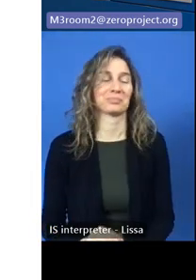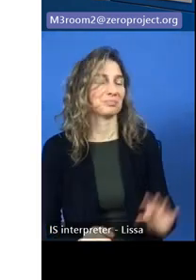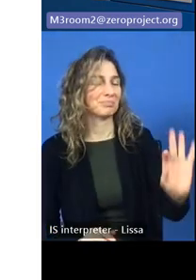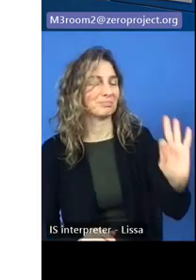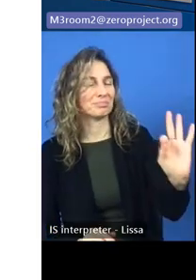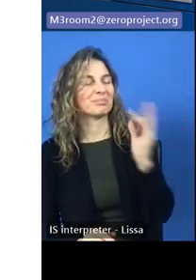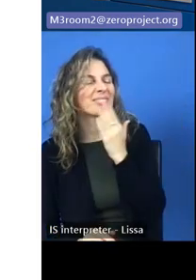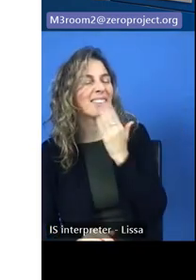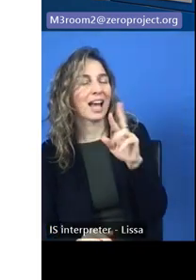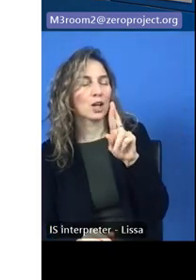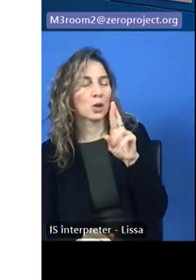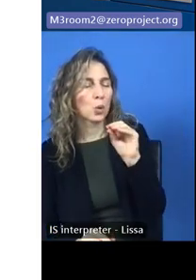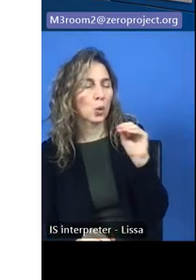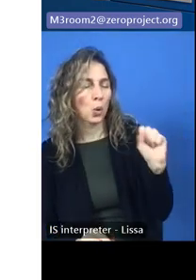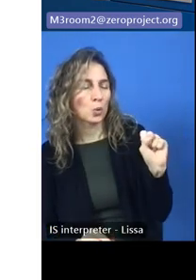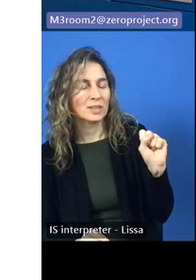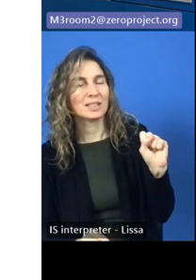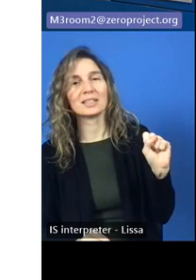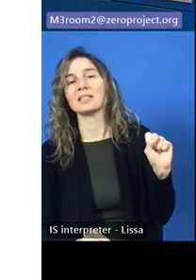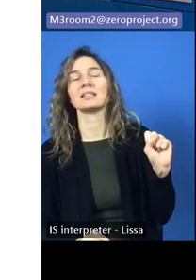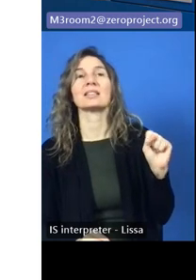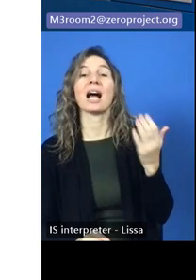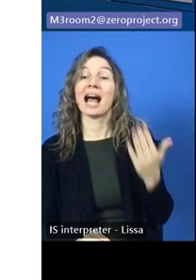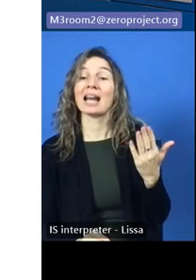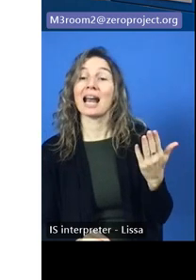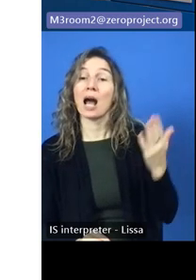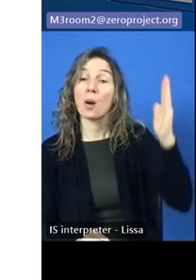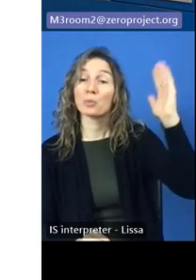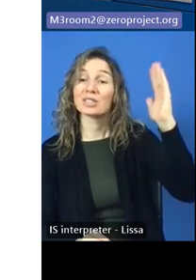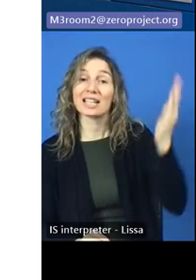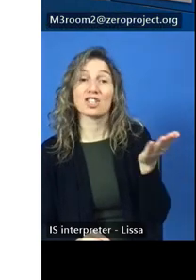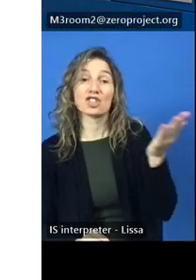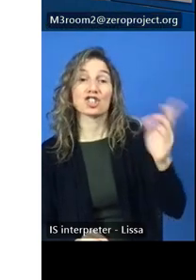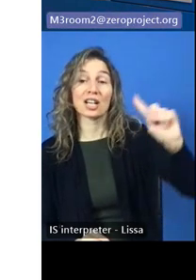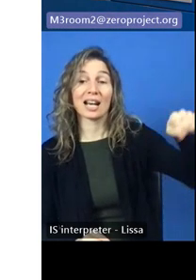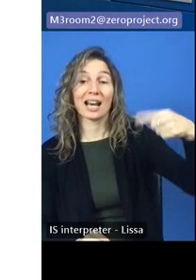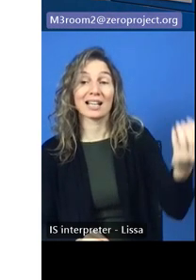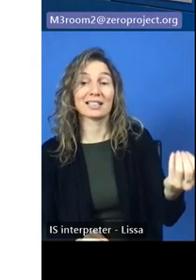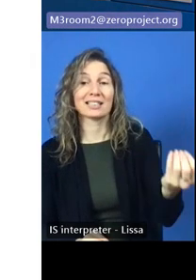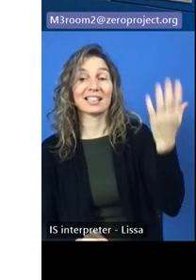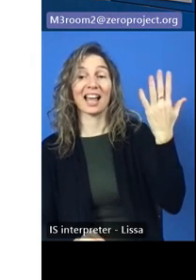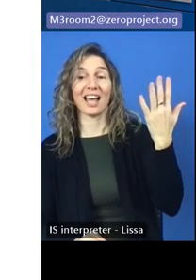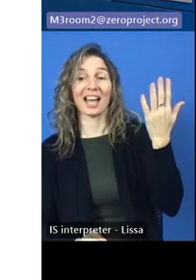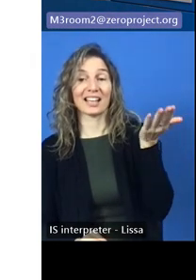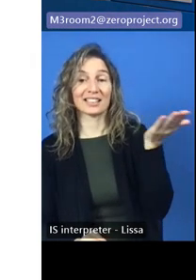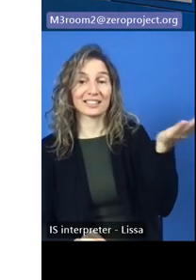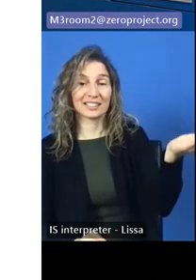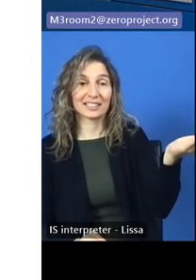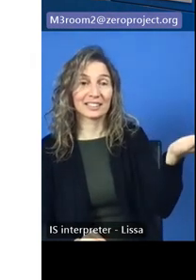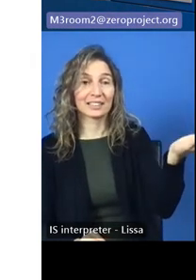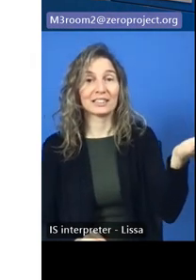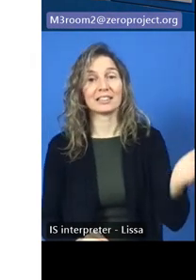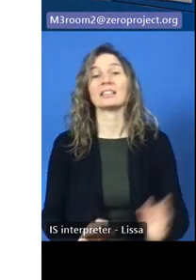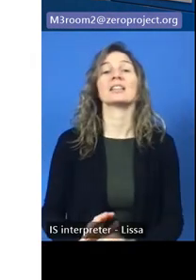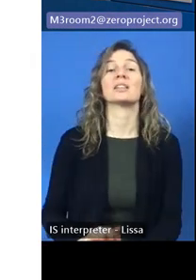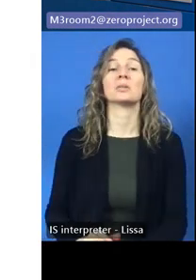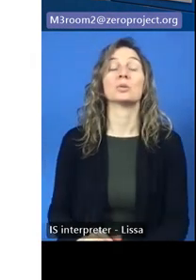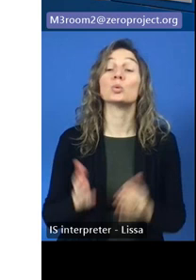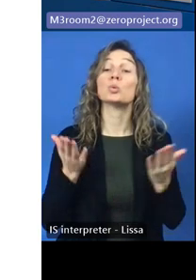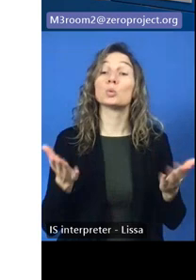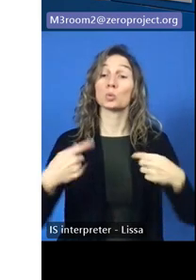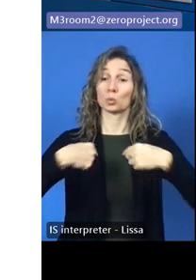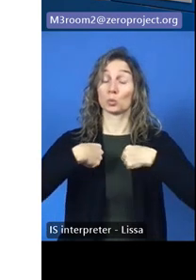start with the presentation, please. Next slide. So about the organization where I